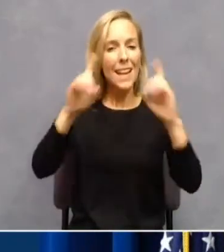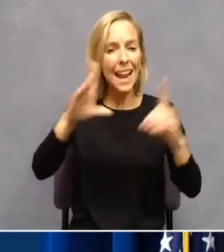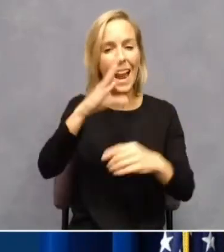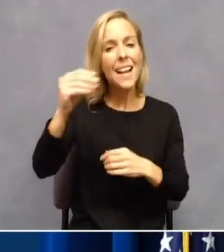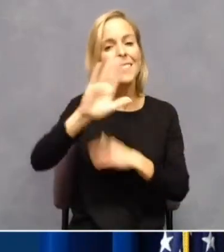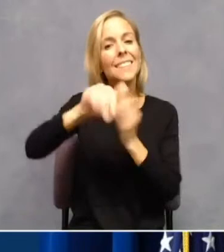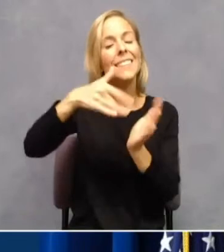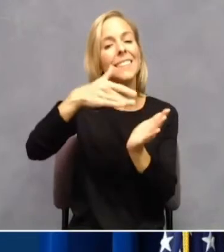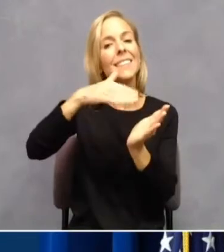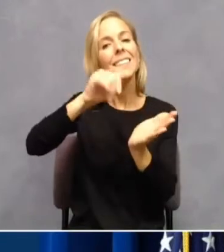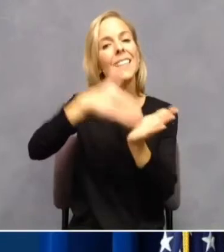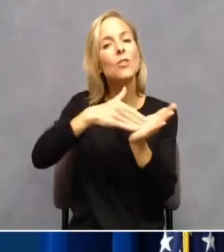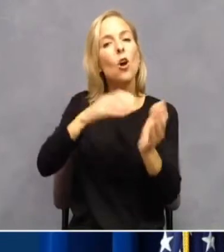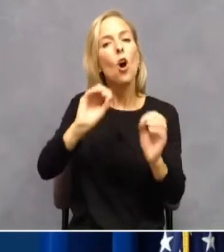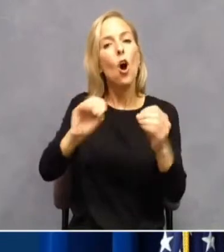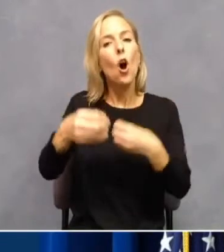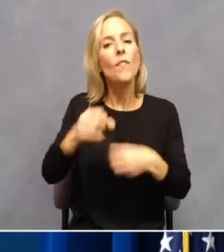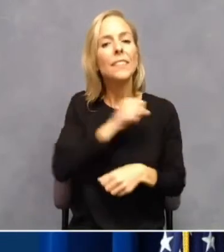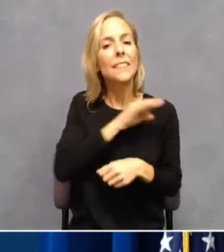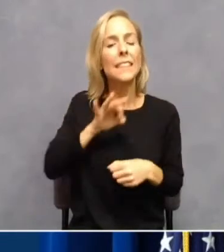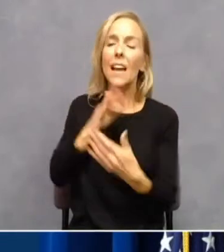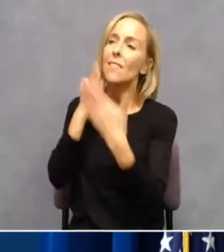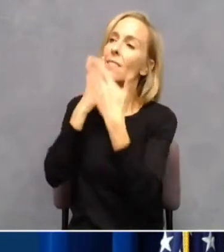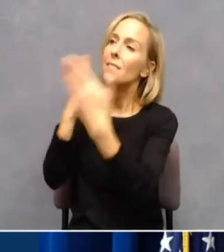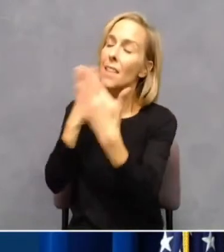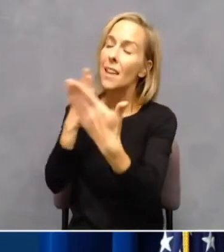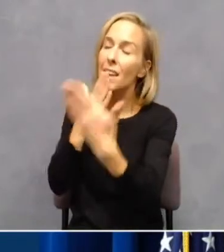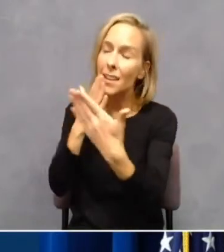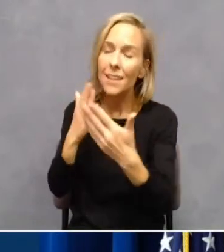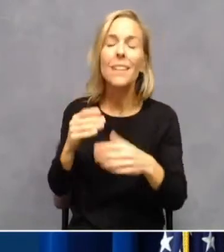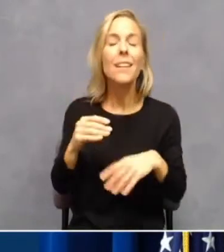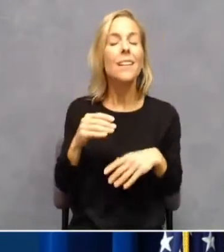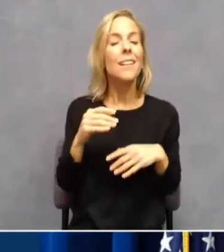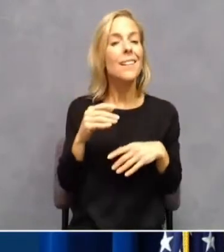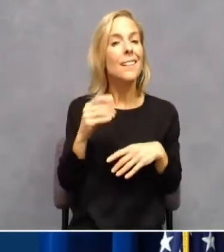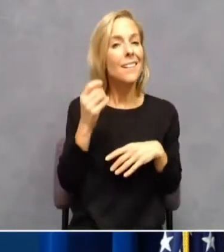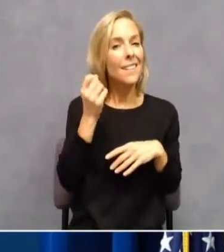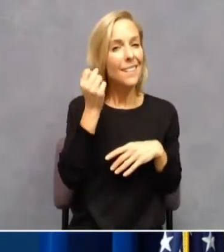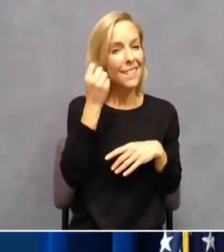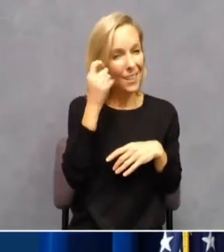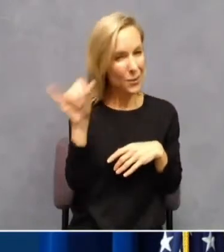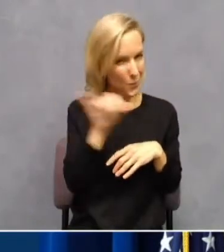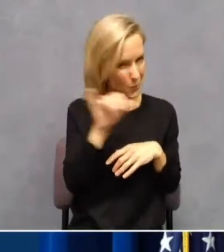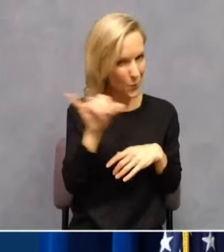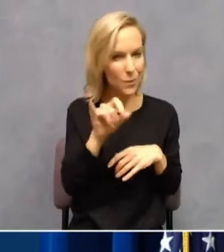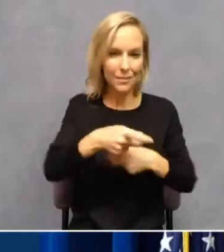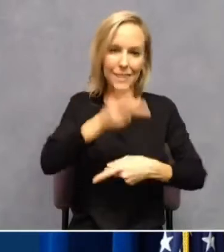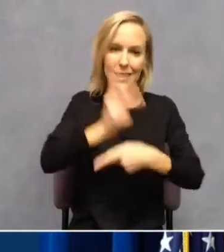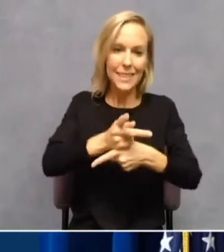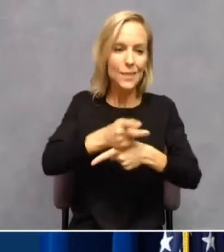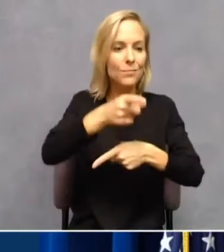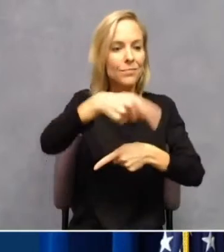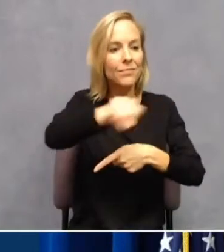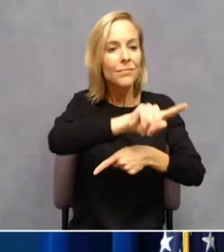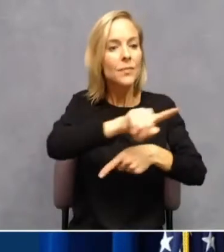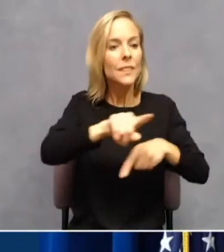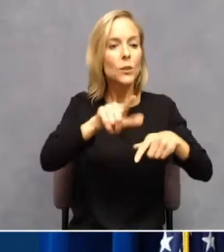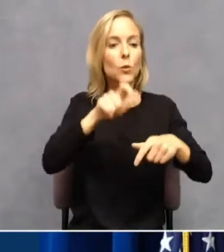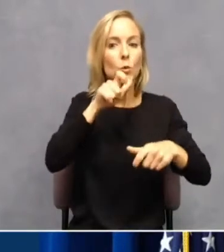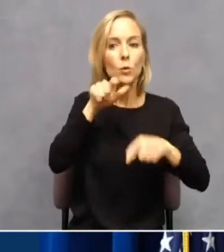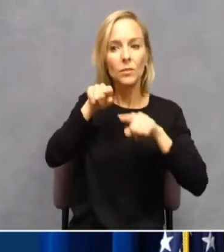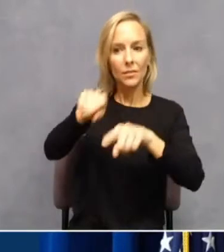for everything you do, but also for keeping your kiddos safe.